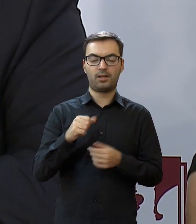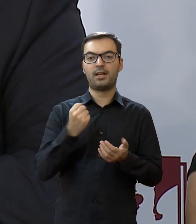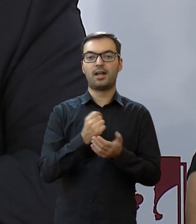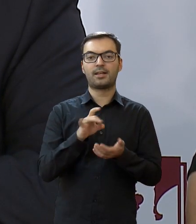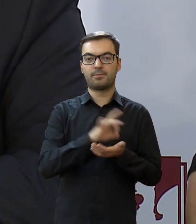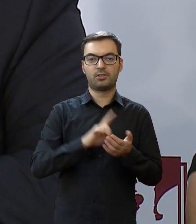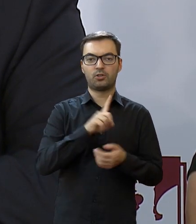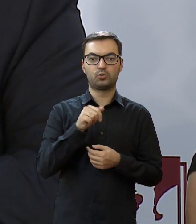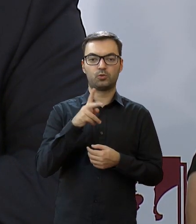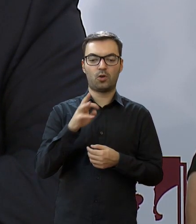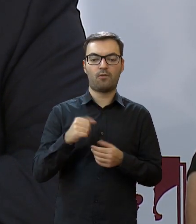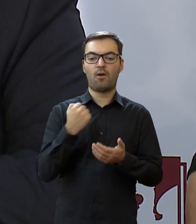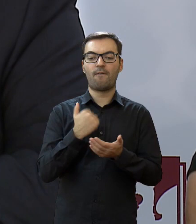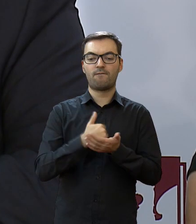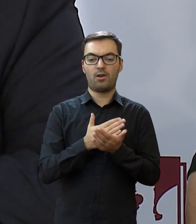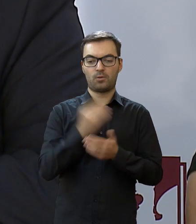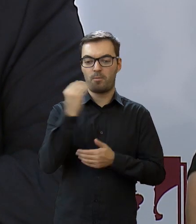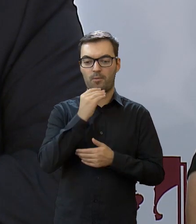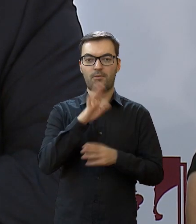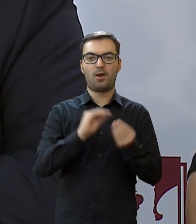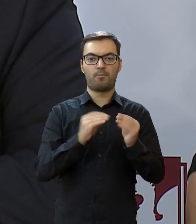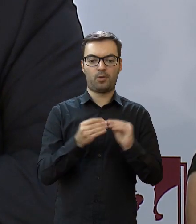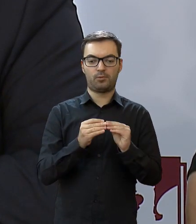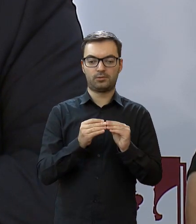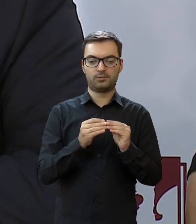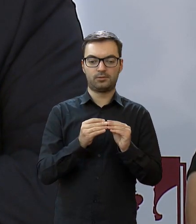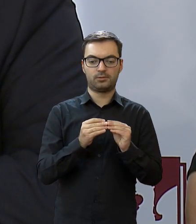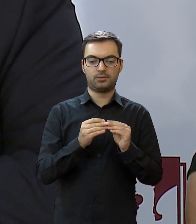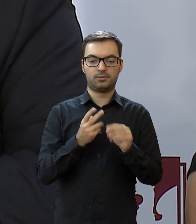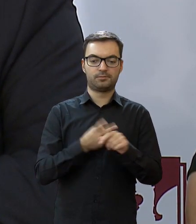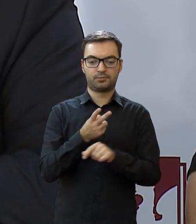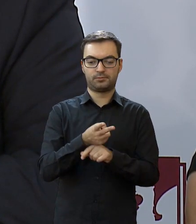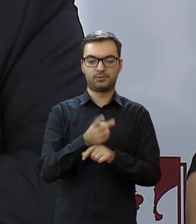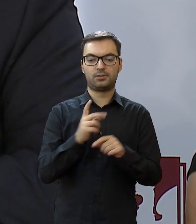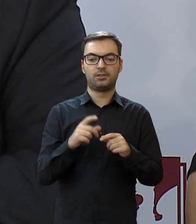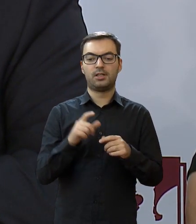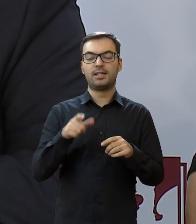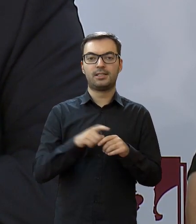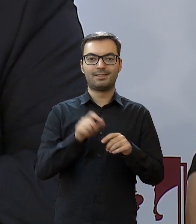had issues accessing the safe.